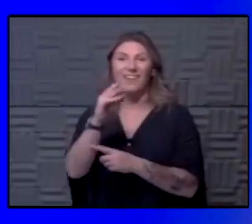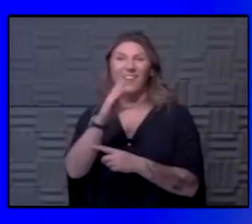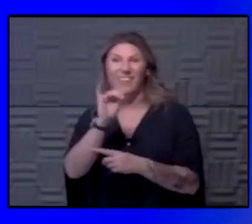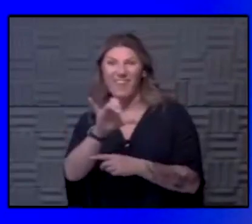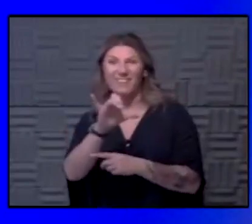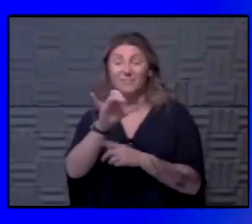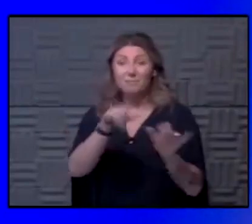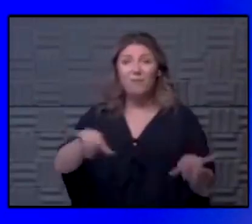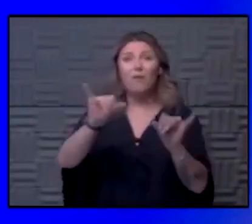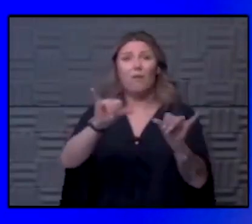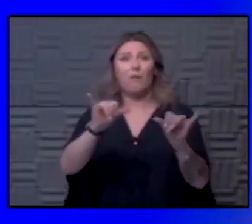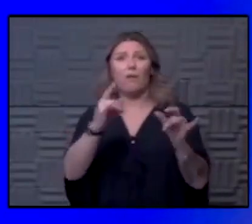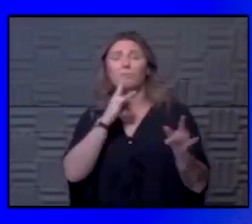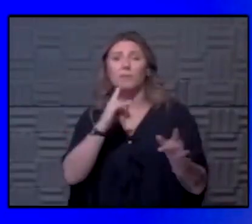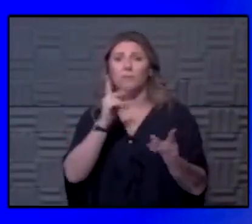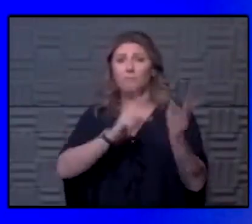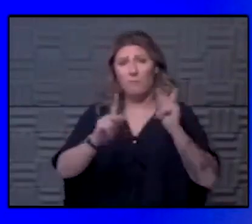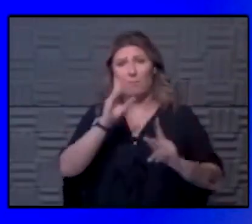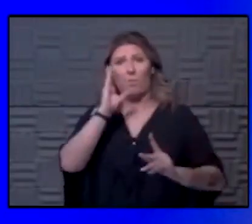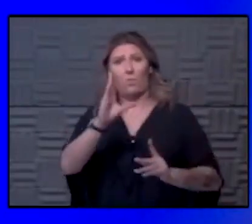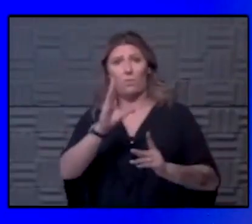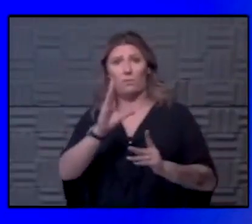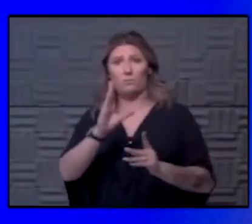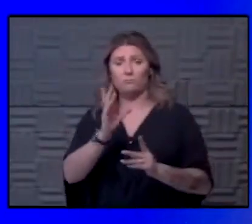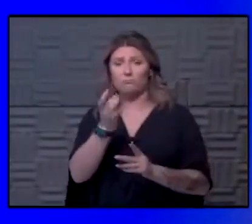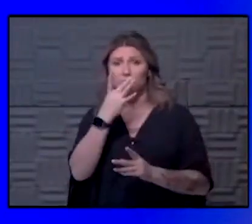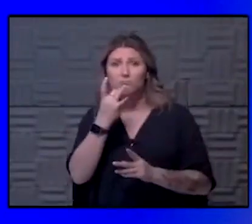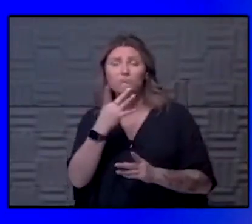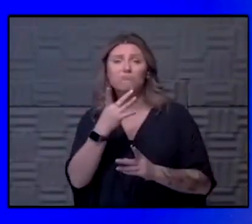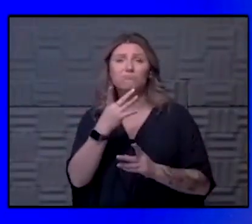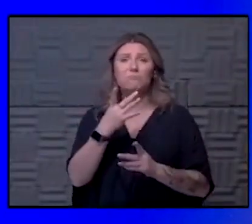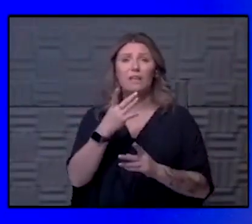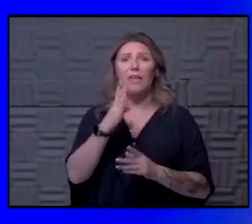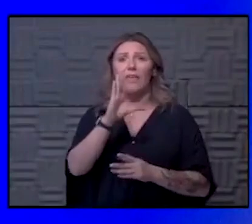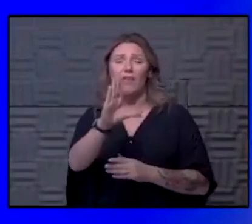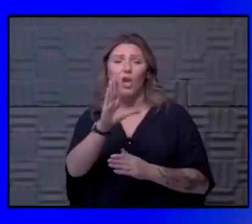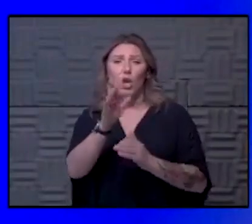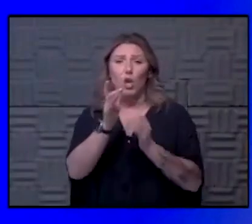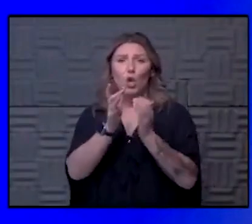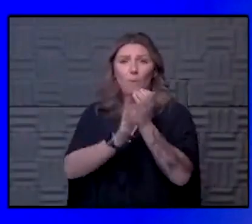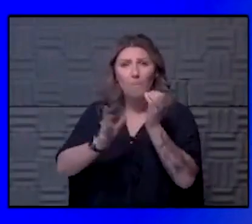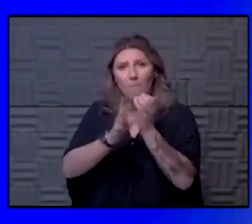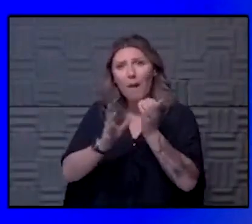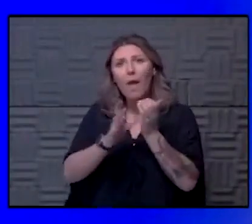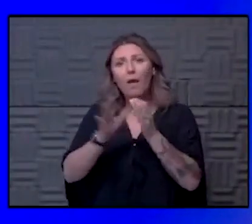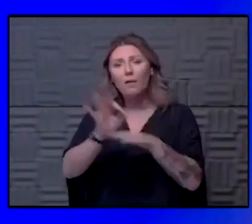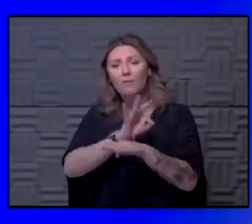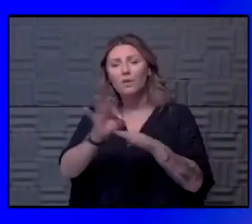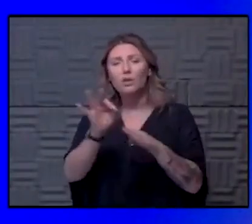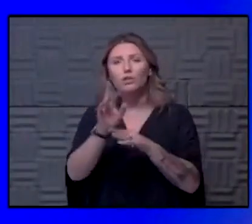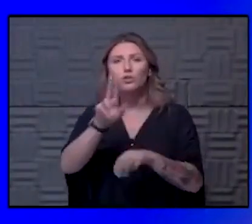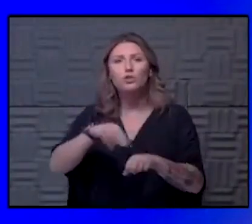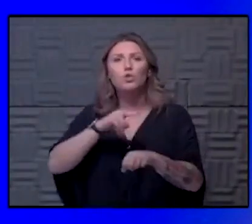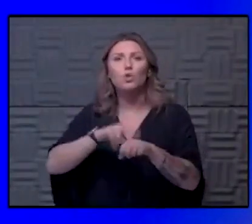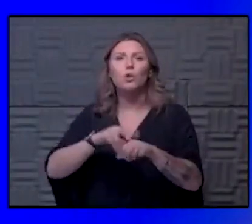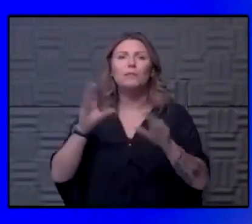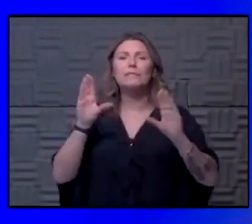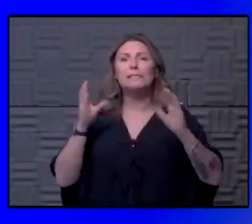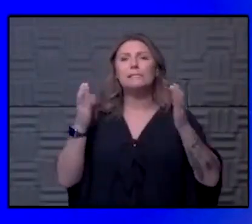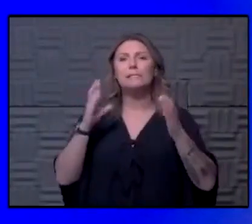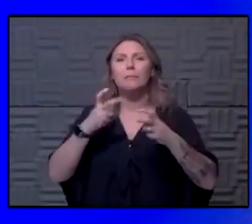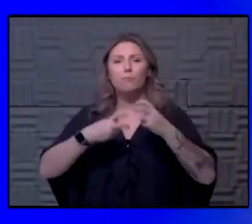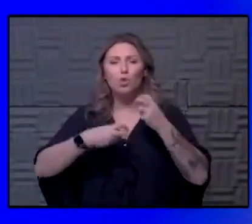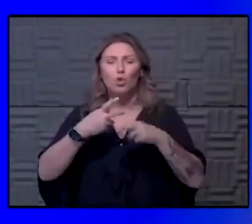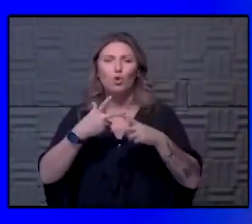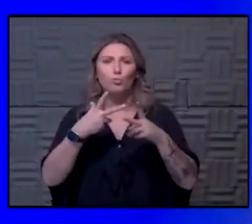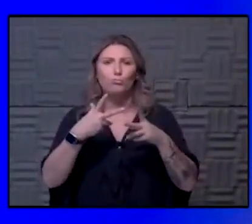take it on a regular basis, on a daily basis, to help keep their bowel functions normal. We use it a lot in or similar products